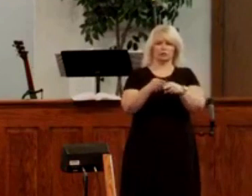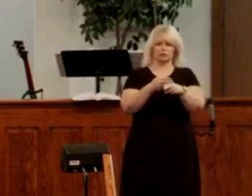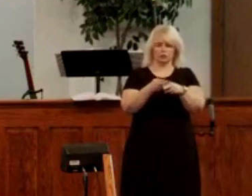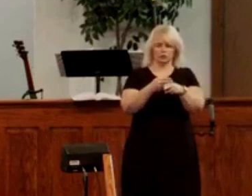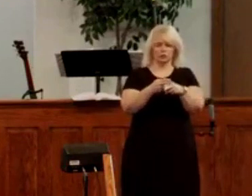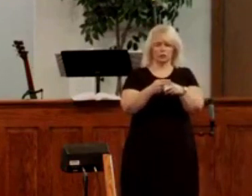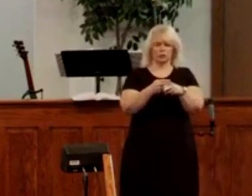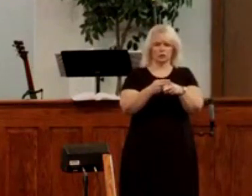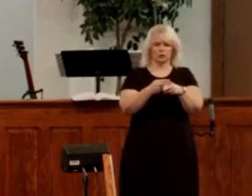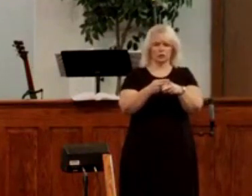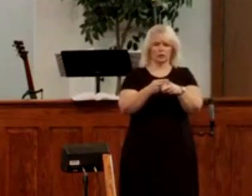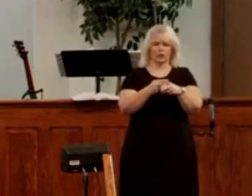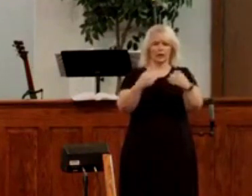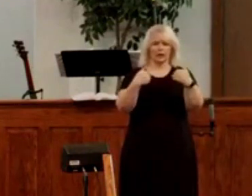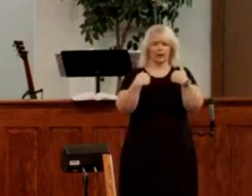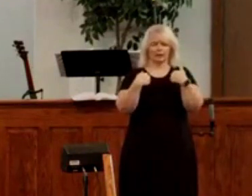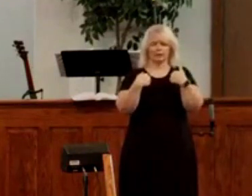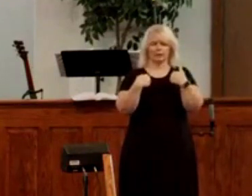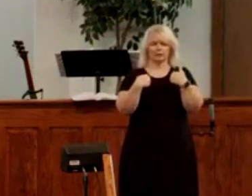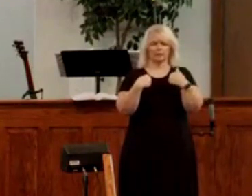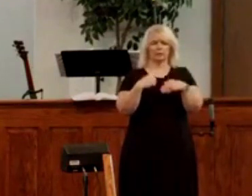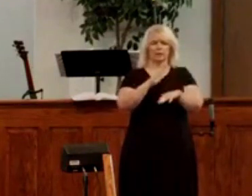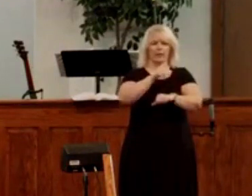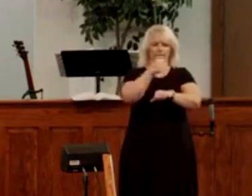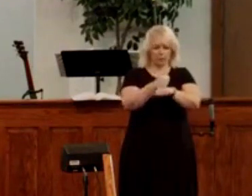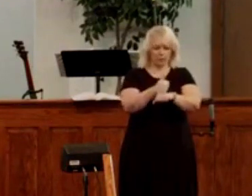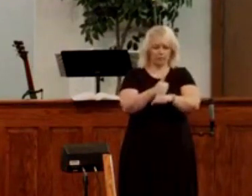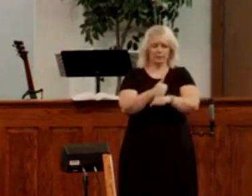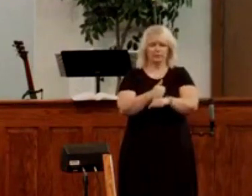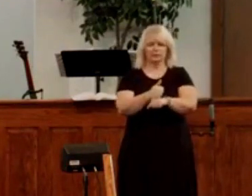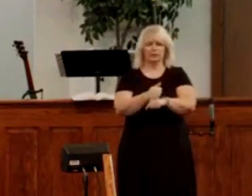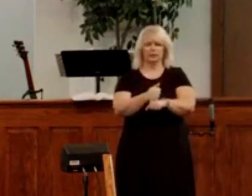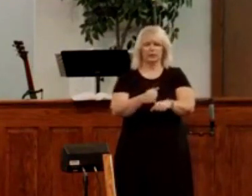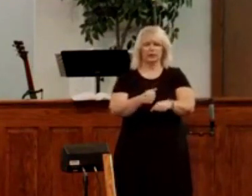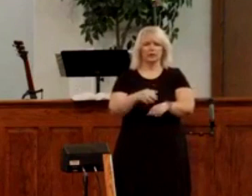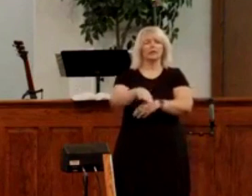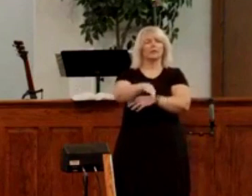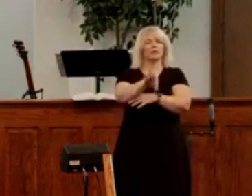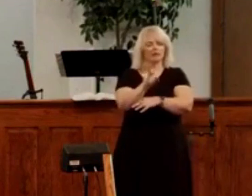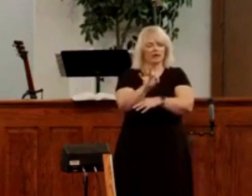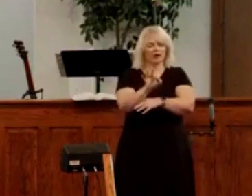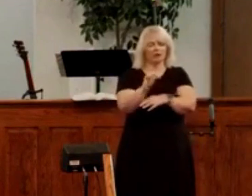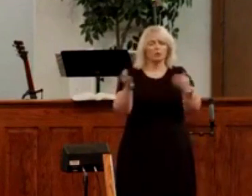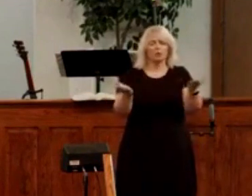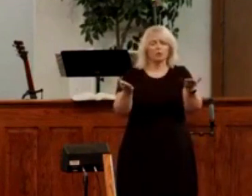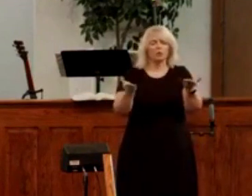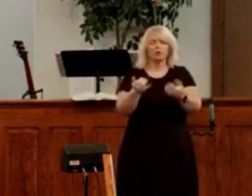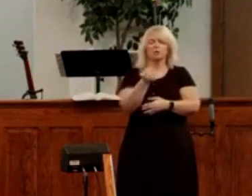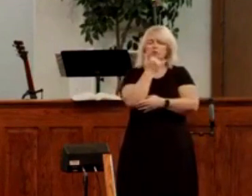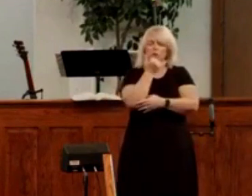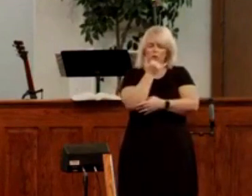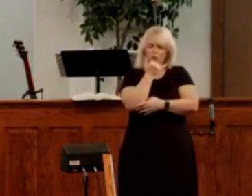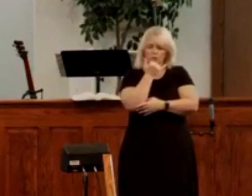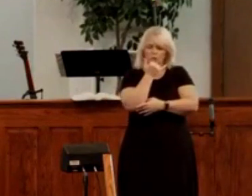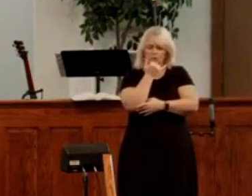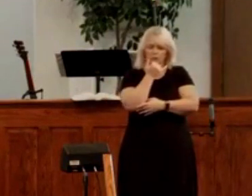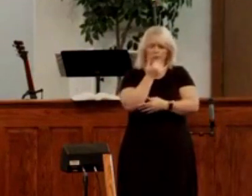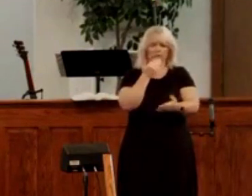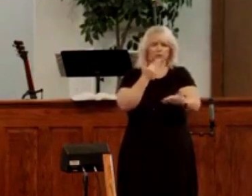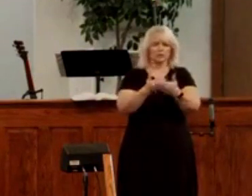some follow-up virtual appointments, but pray for Kenny that they would find out exactly what it is. But it's always good to